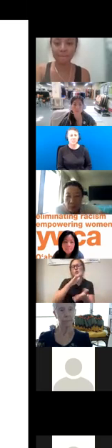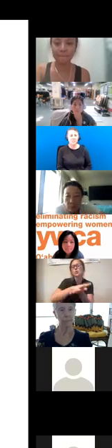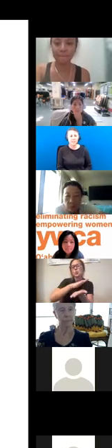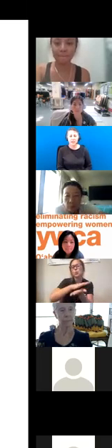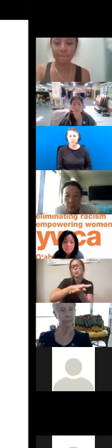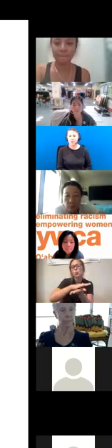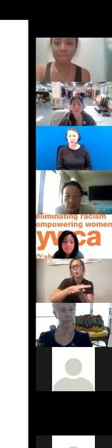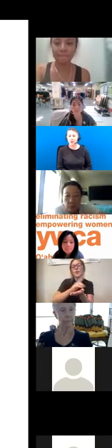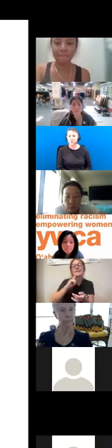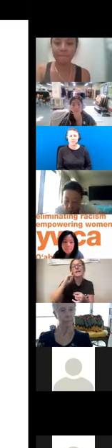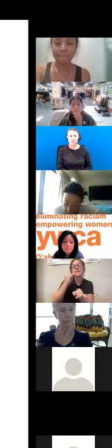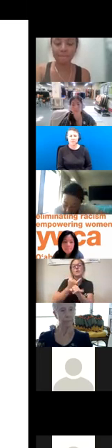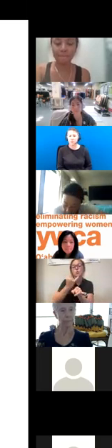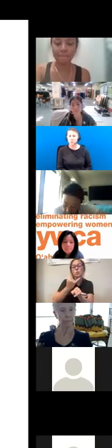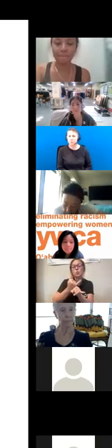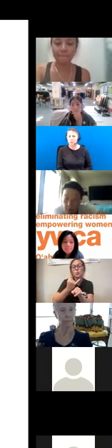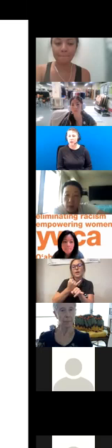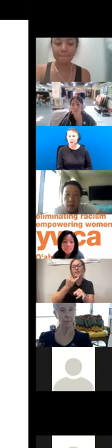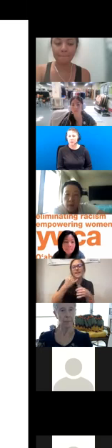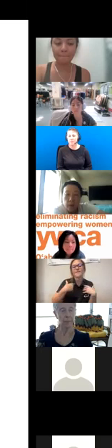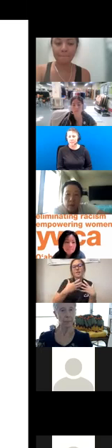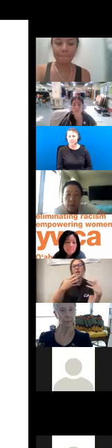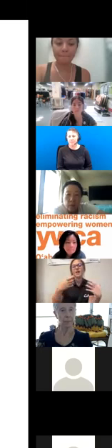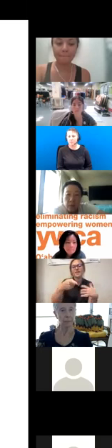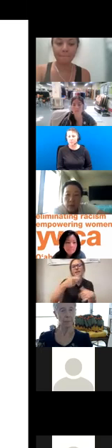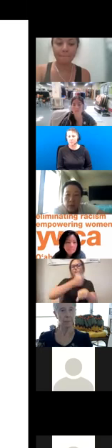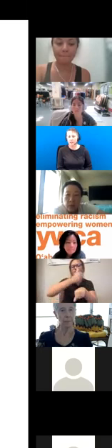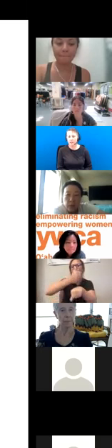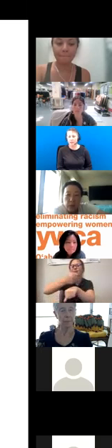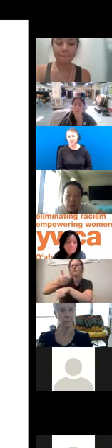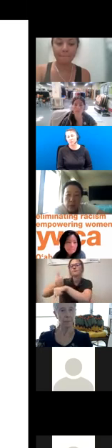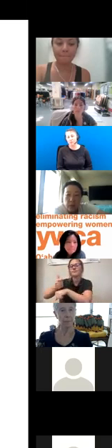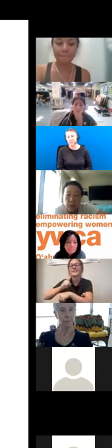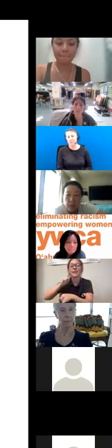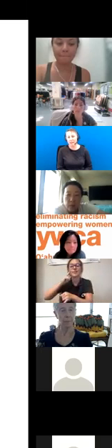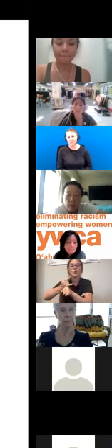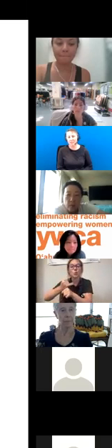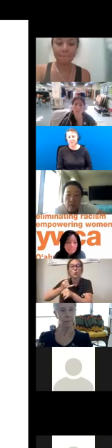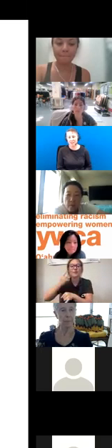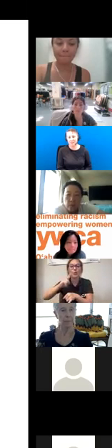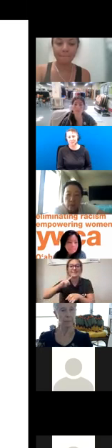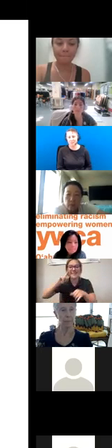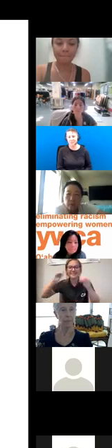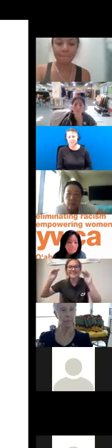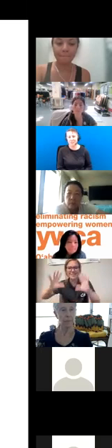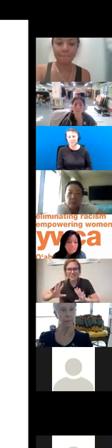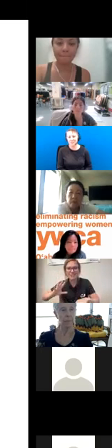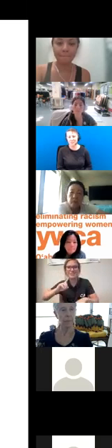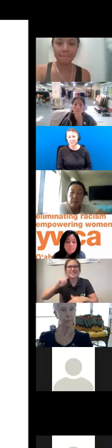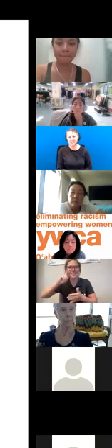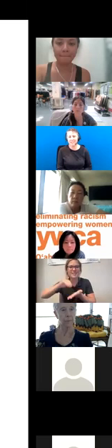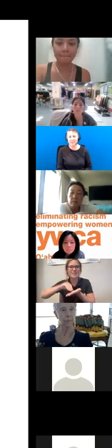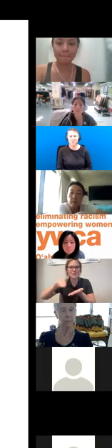This is just an example. This is at a school. This is at a deaf school. And of course, they have a lot of things set up for